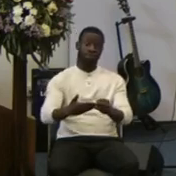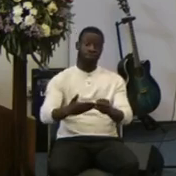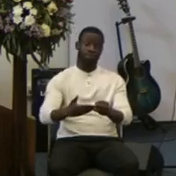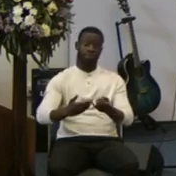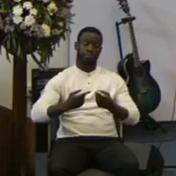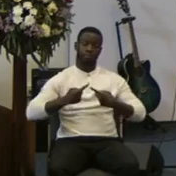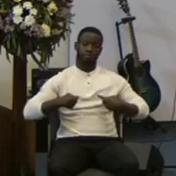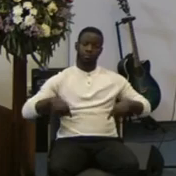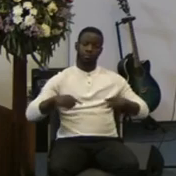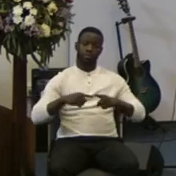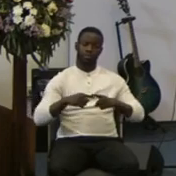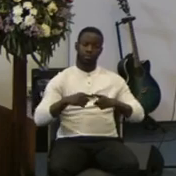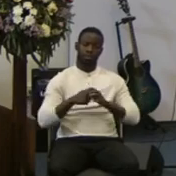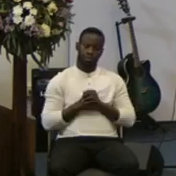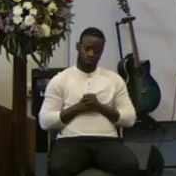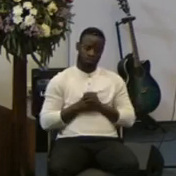until we